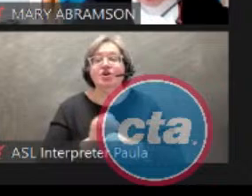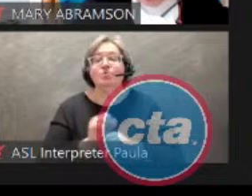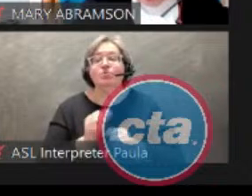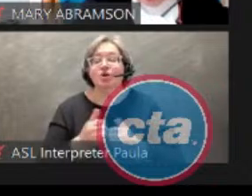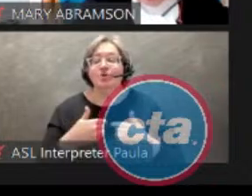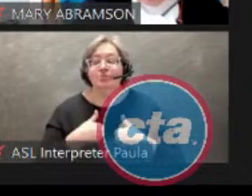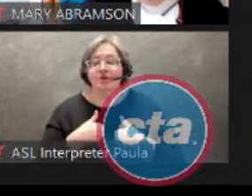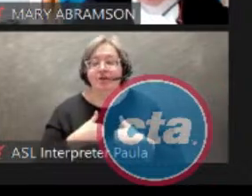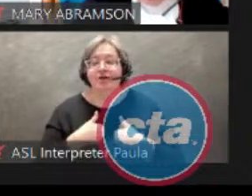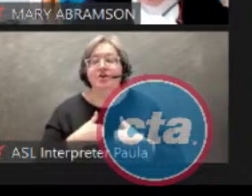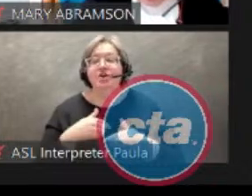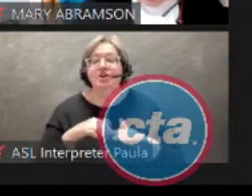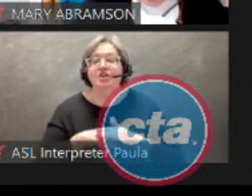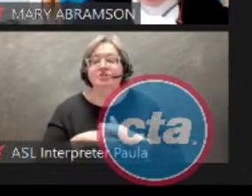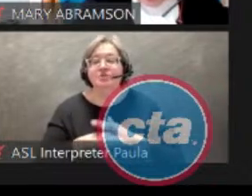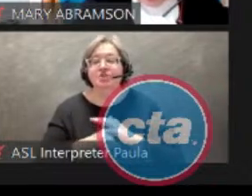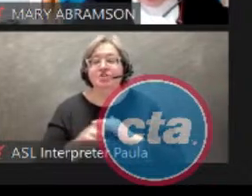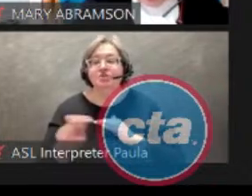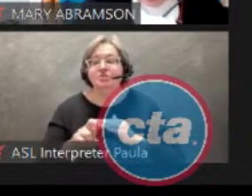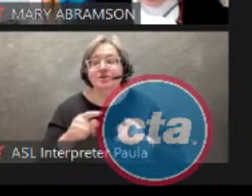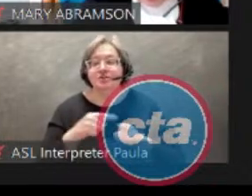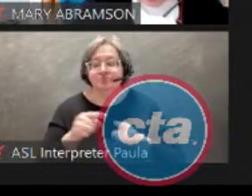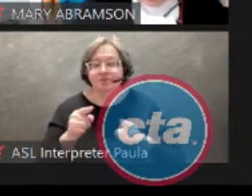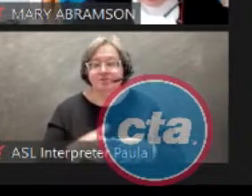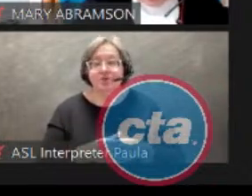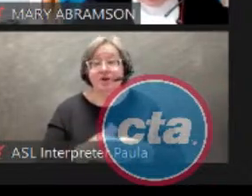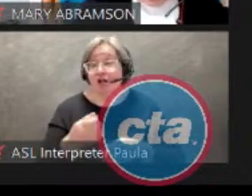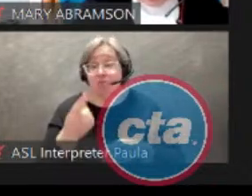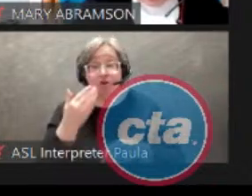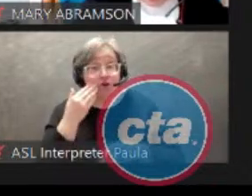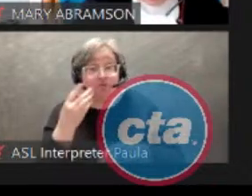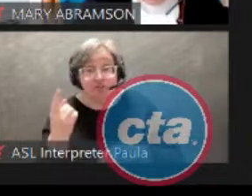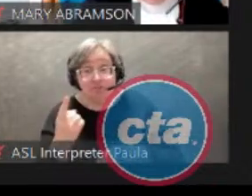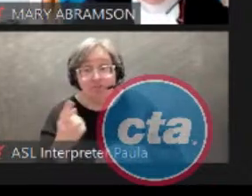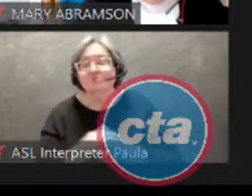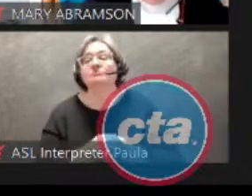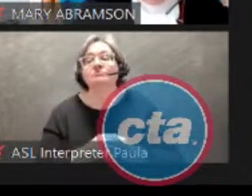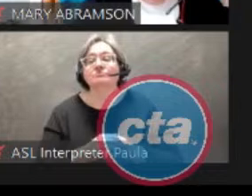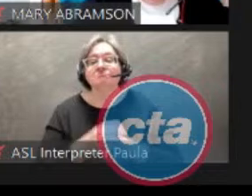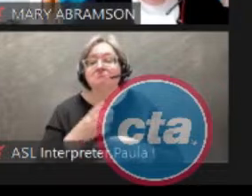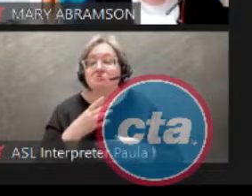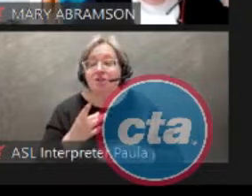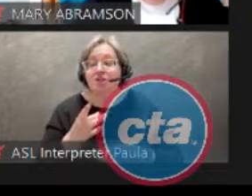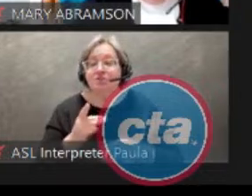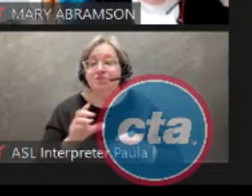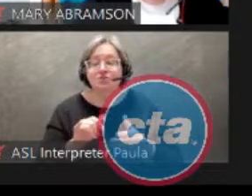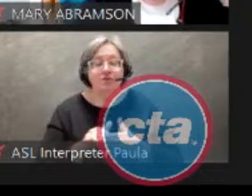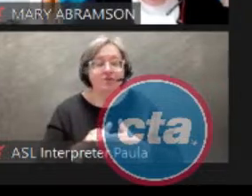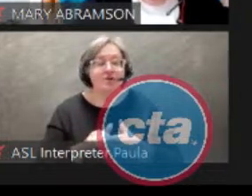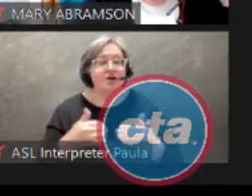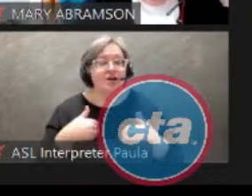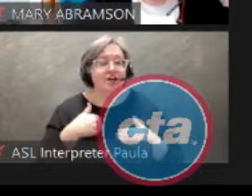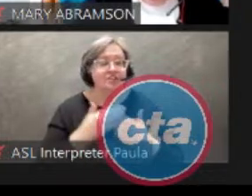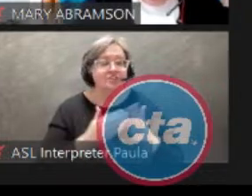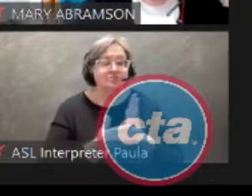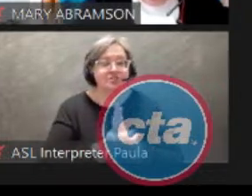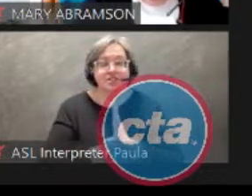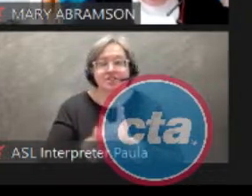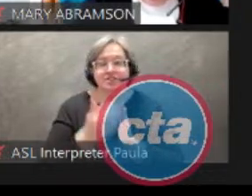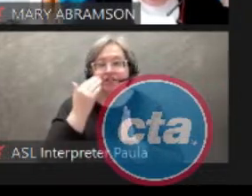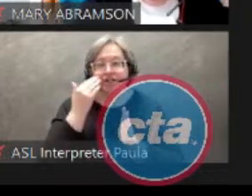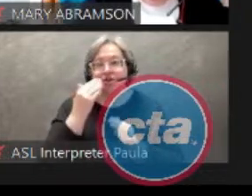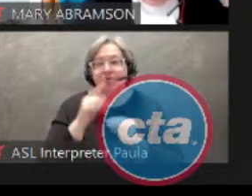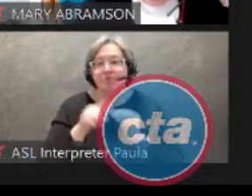me, which will be an accessible transportation specialist. So anybody knows somebody that might be interested in doing that and has some skills and some knowledge of